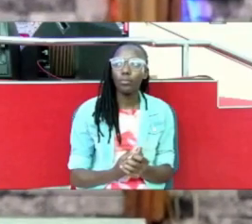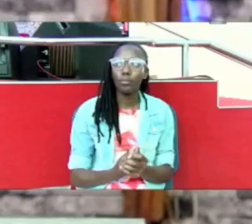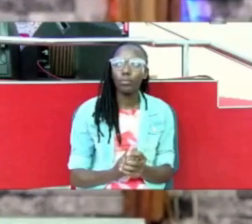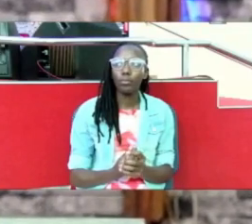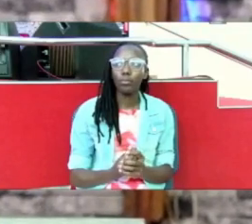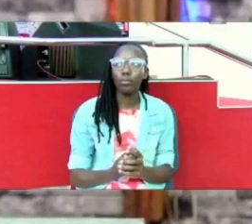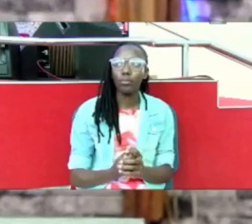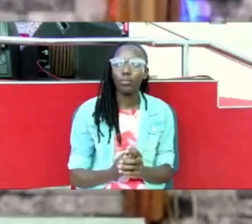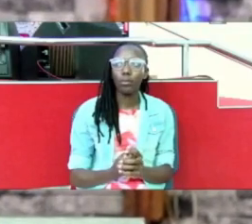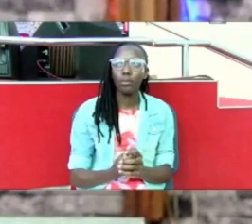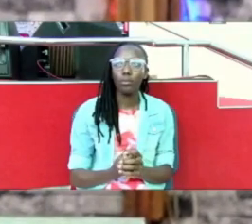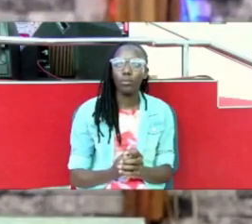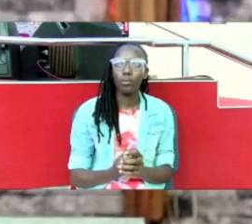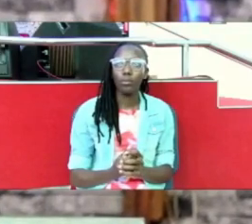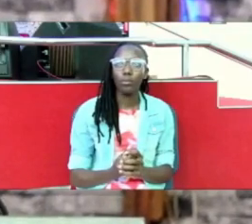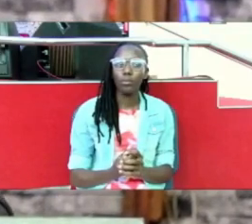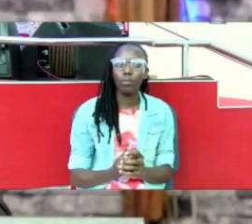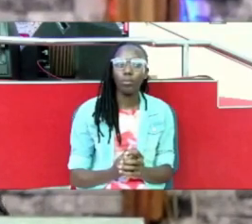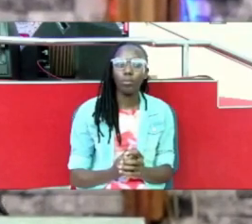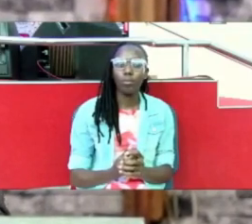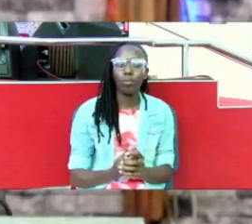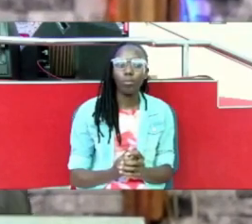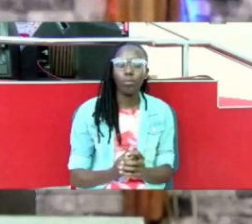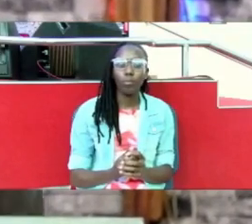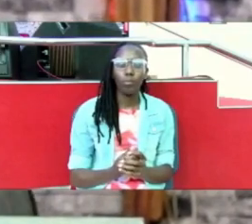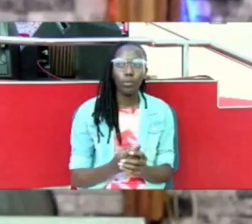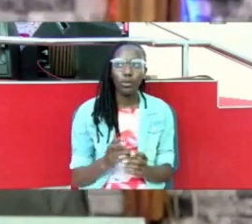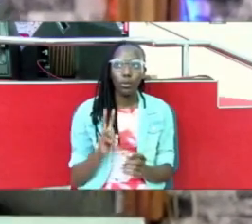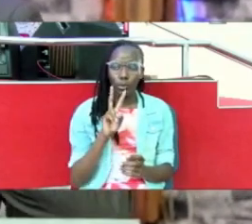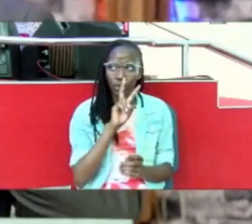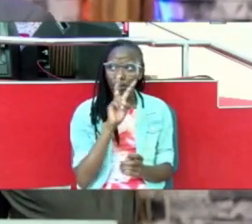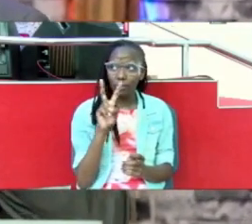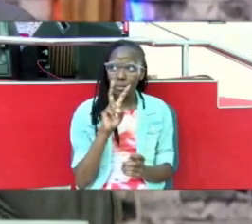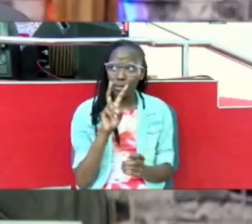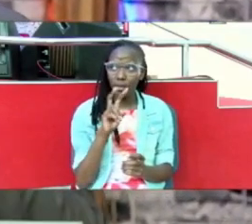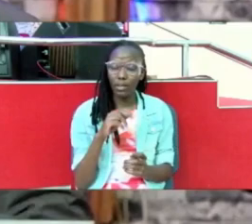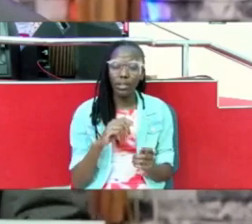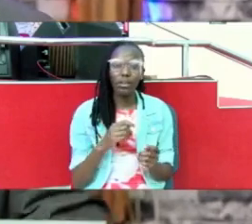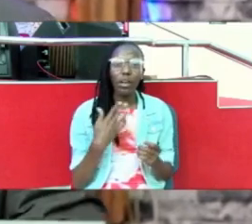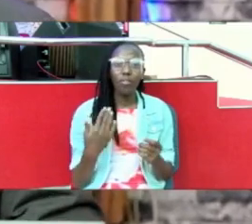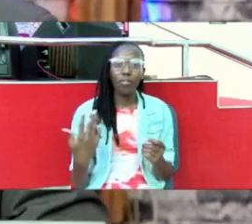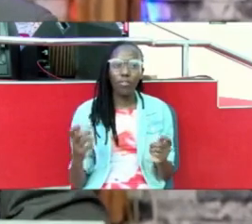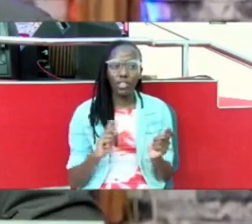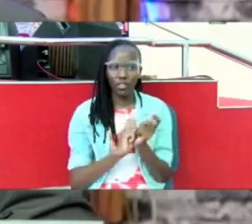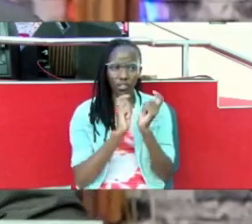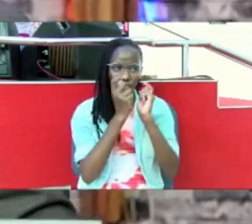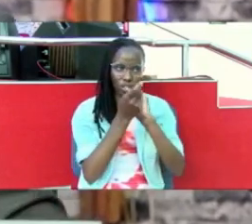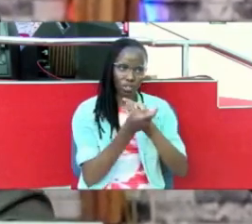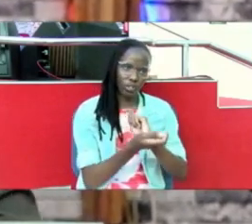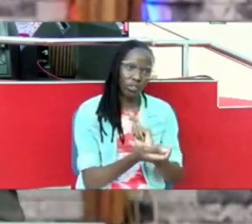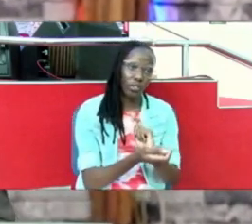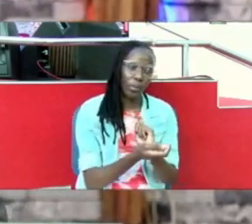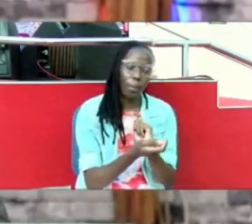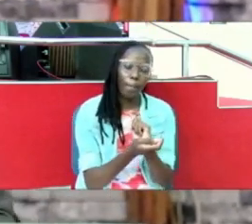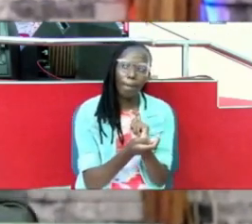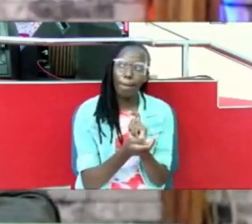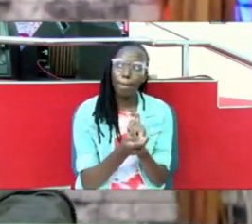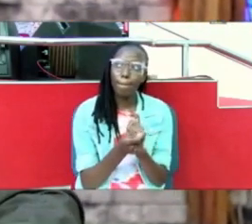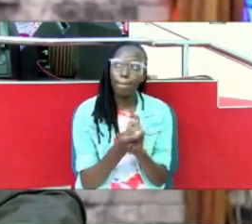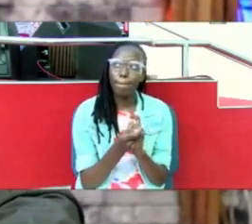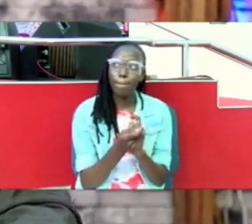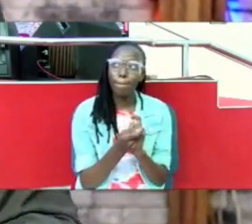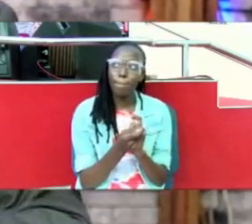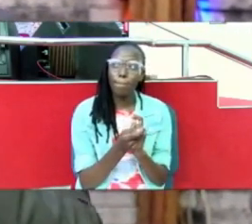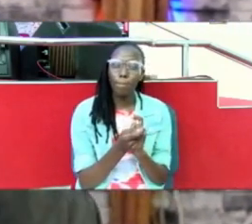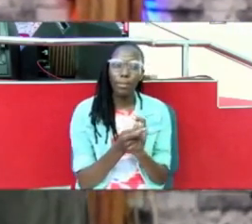45 na hadi 51. We see here that things took a different turn. Tunaona kwamba mambo yalichukua mkondo